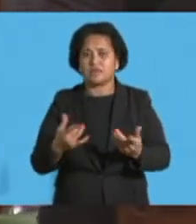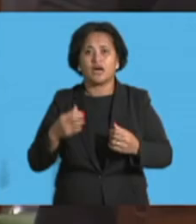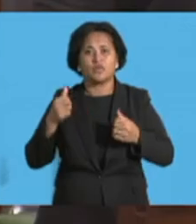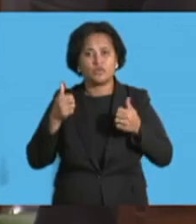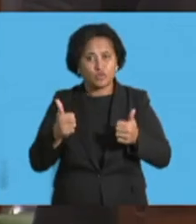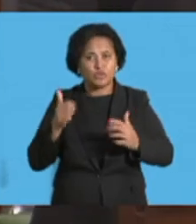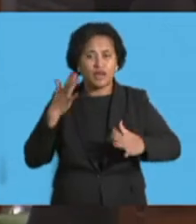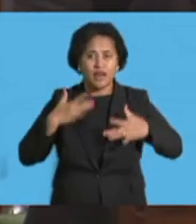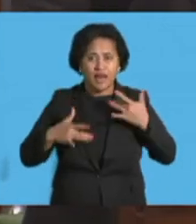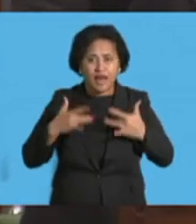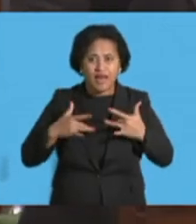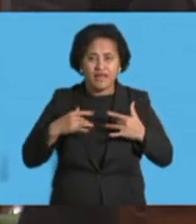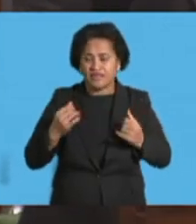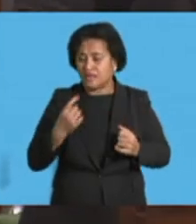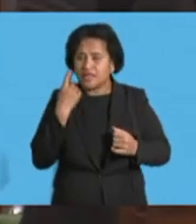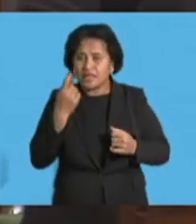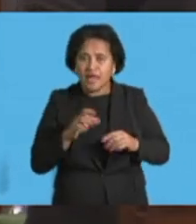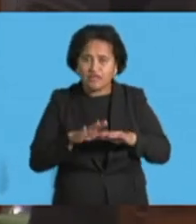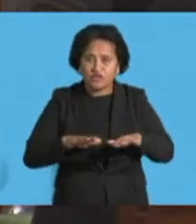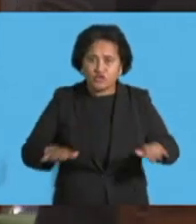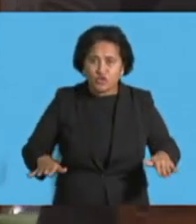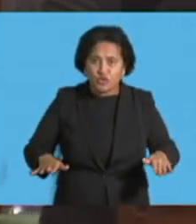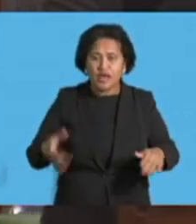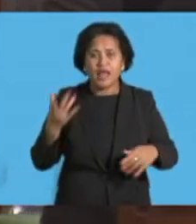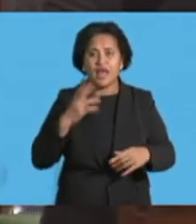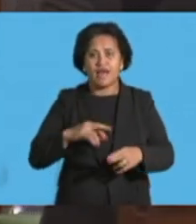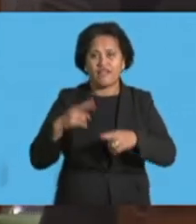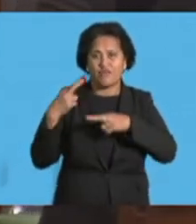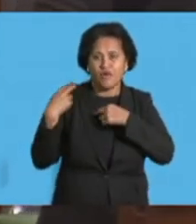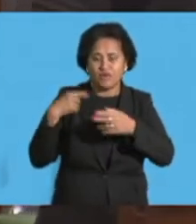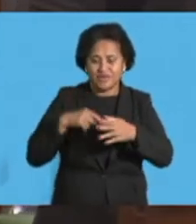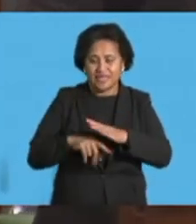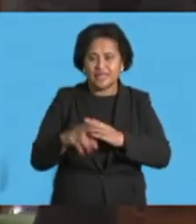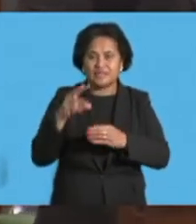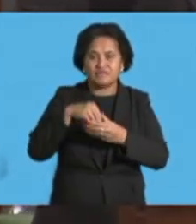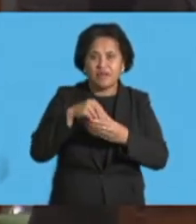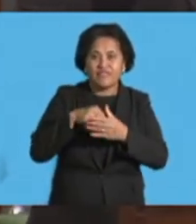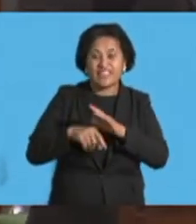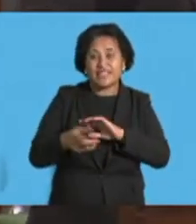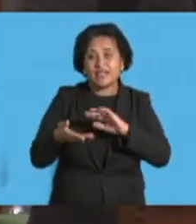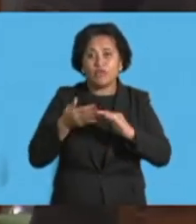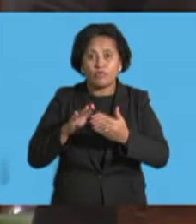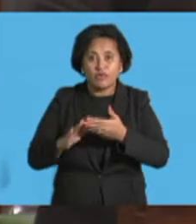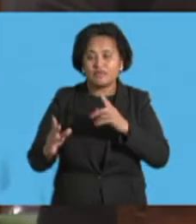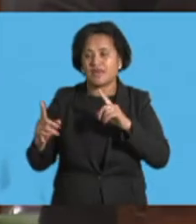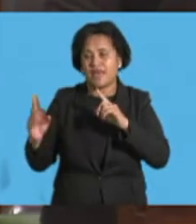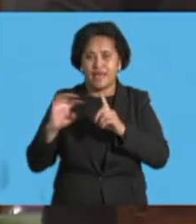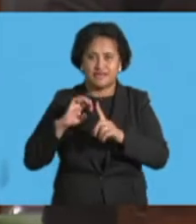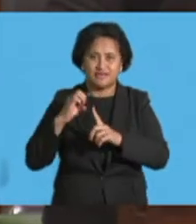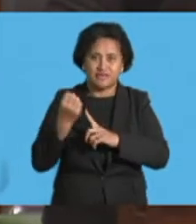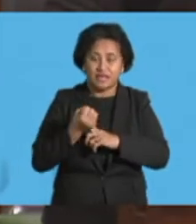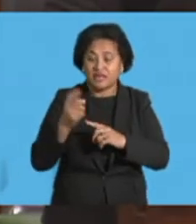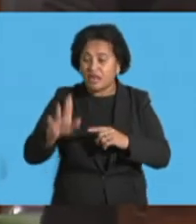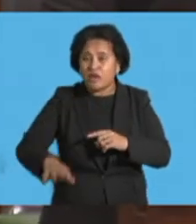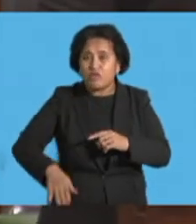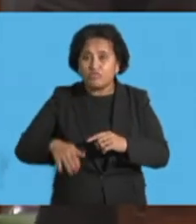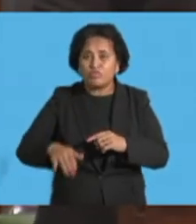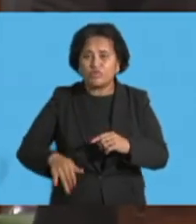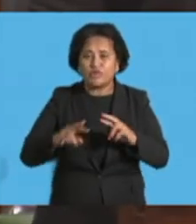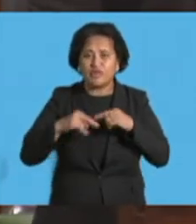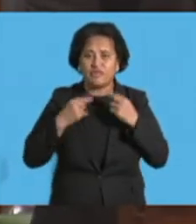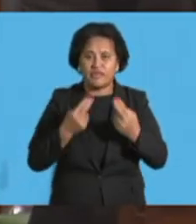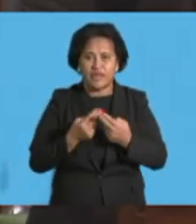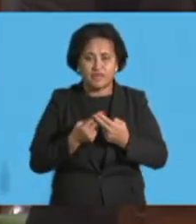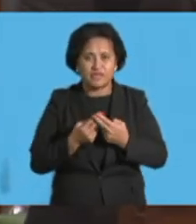life, take good care of the children, and have a role in their community and in the society. In poor families, very little of this